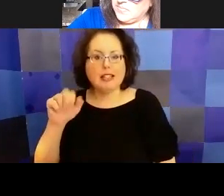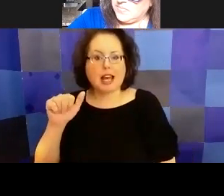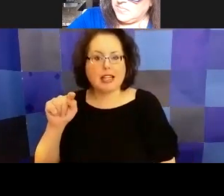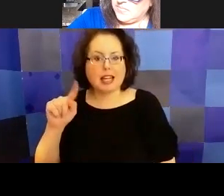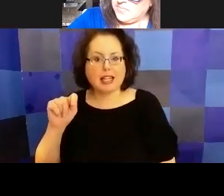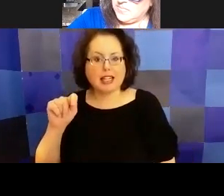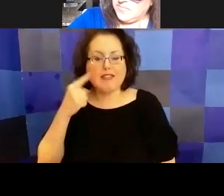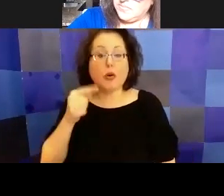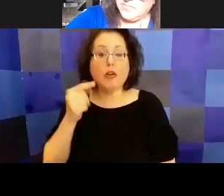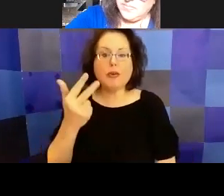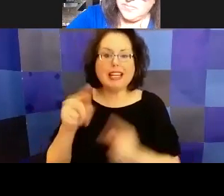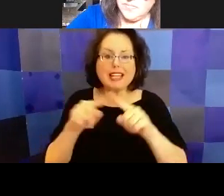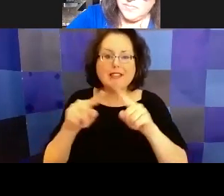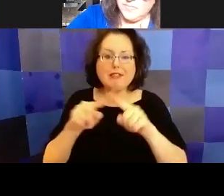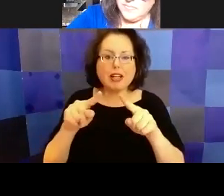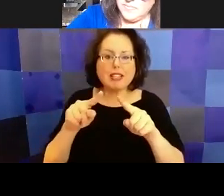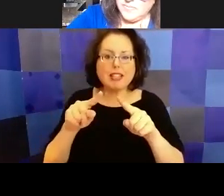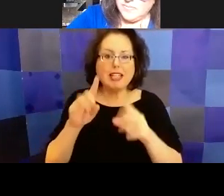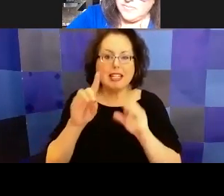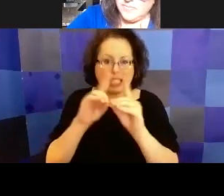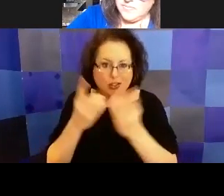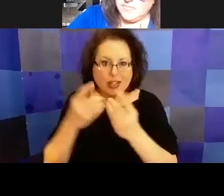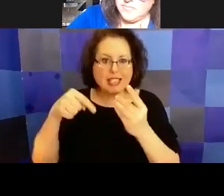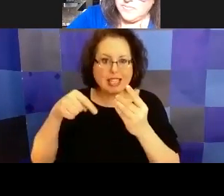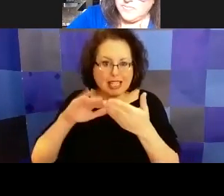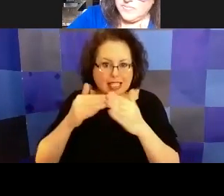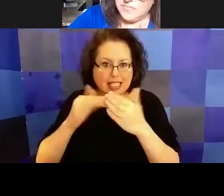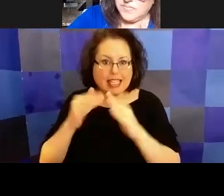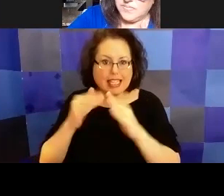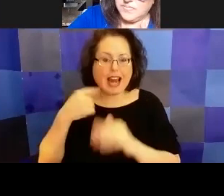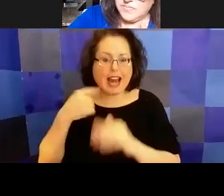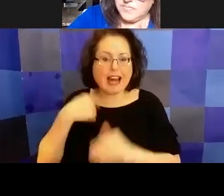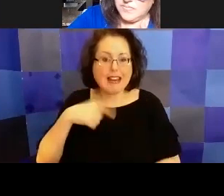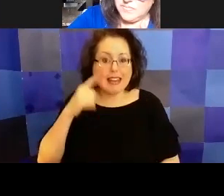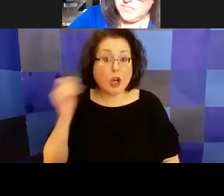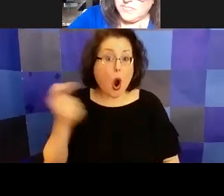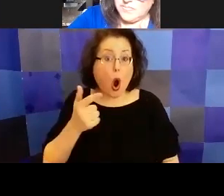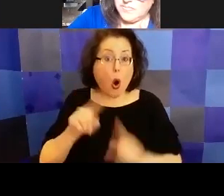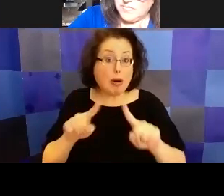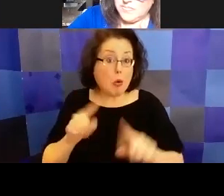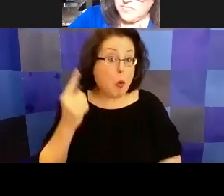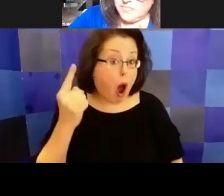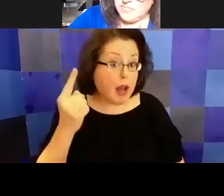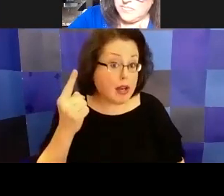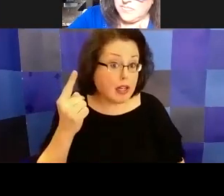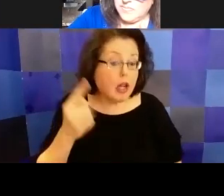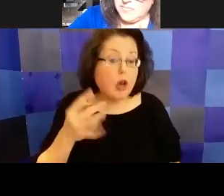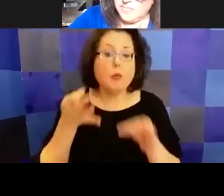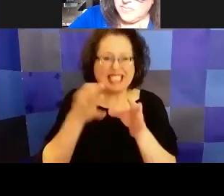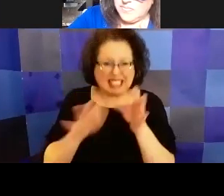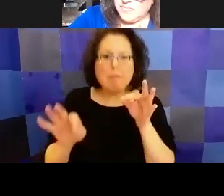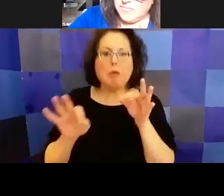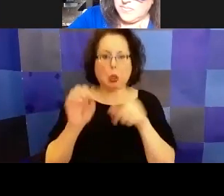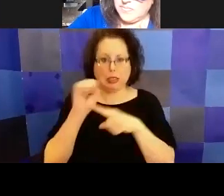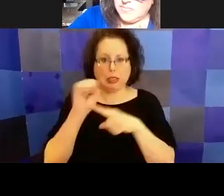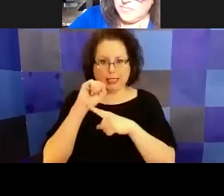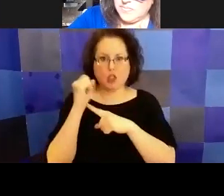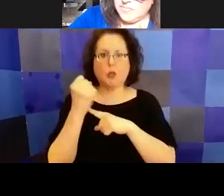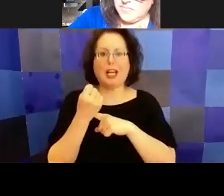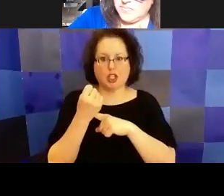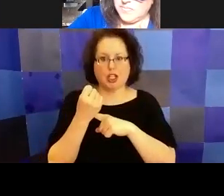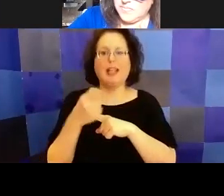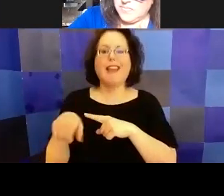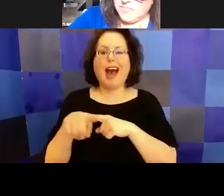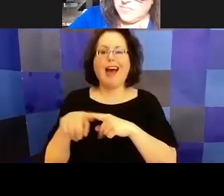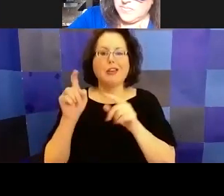city. I think all but one of those was a simple situation that this order is supposed to solve. It was